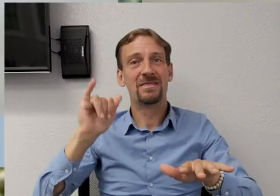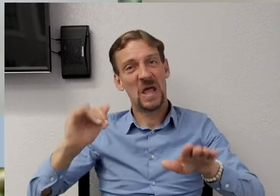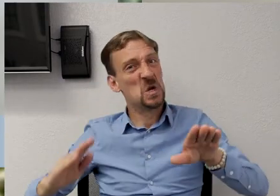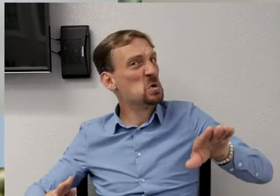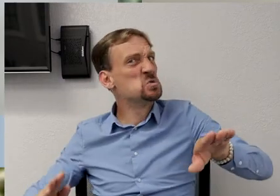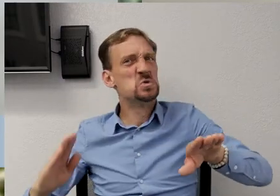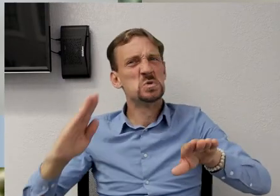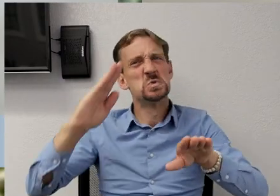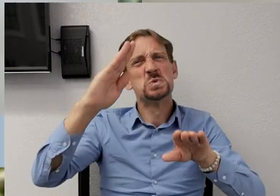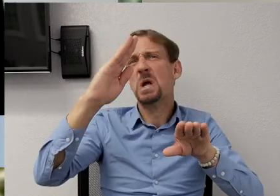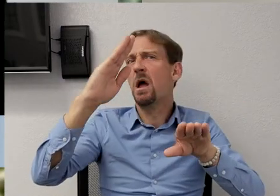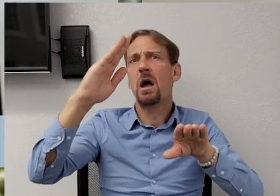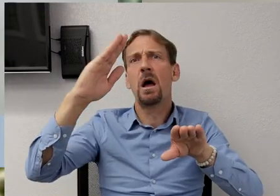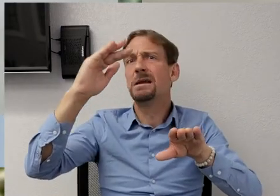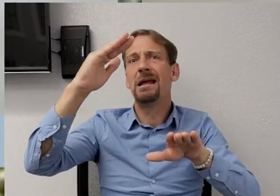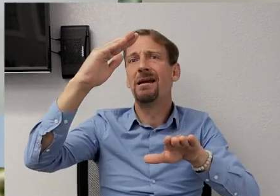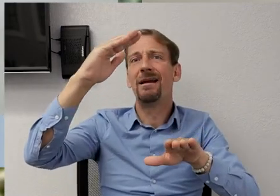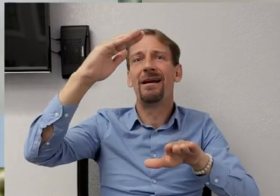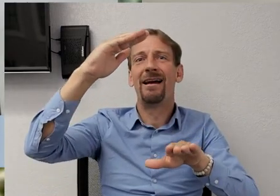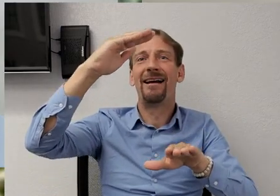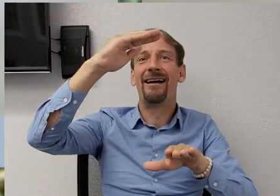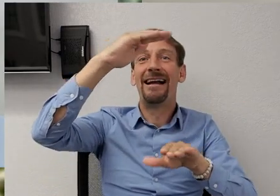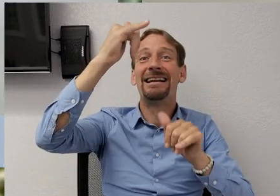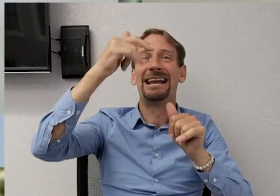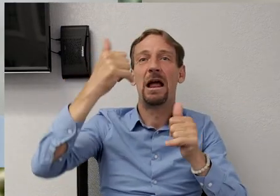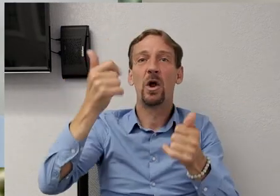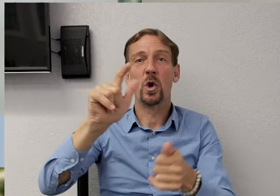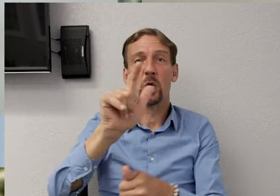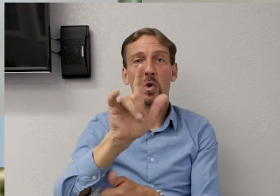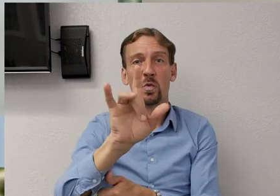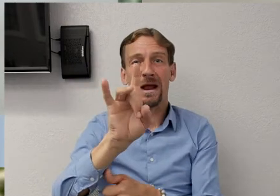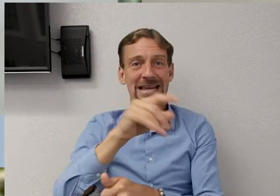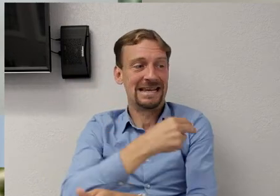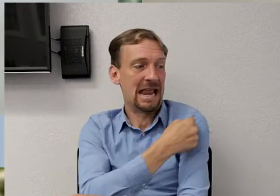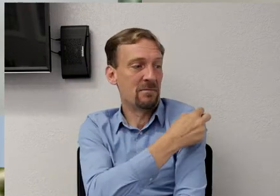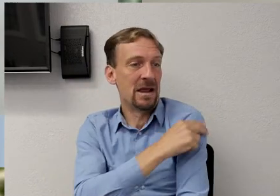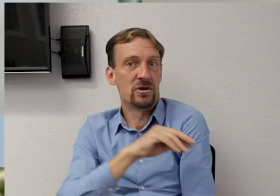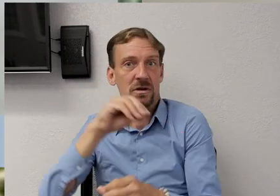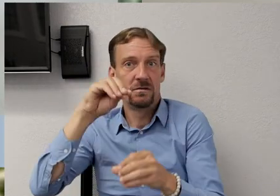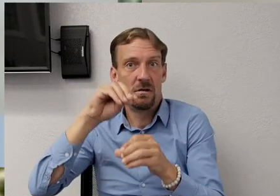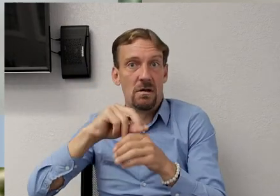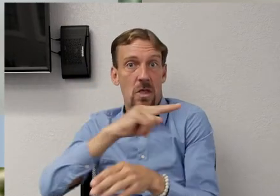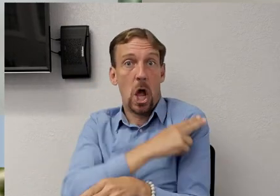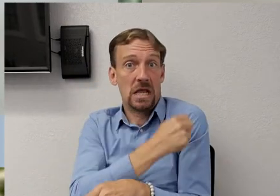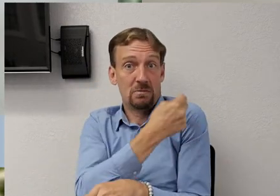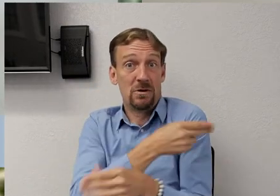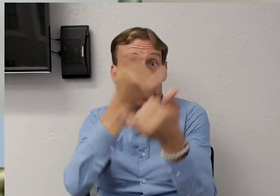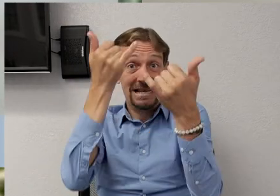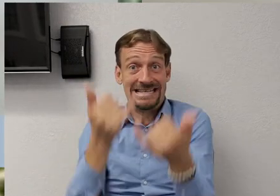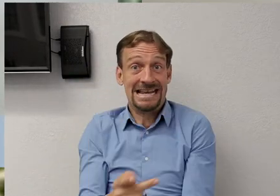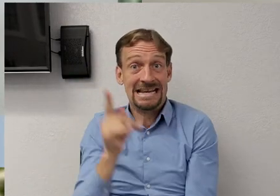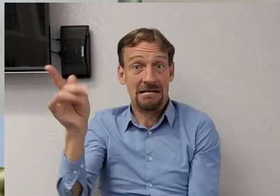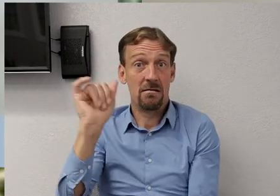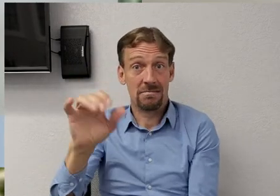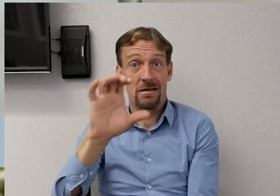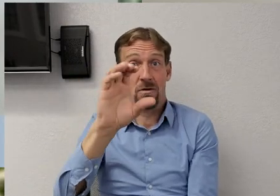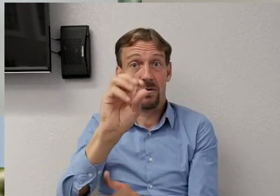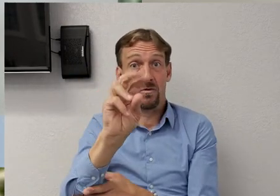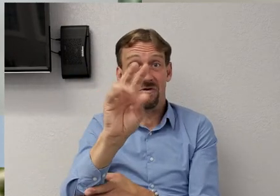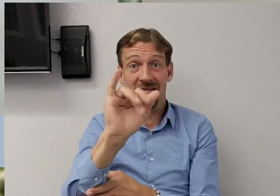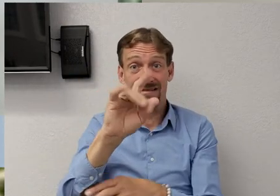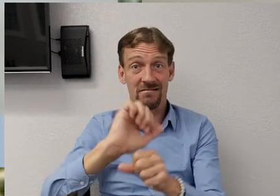that, again, we only have 28 patients that are in-house today that are COVID positive.